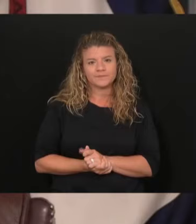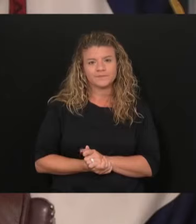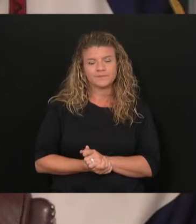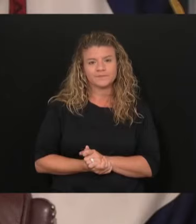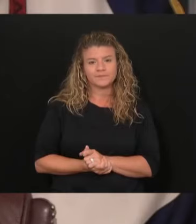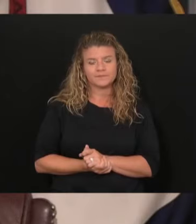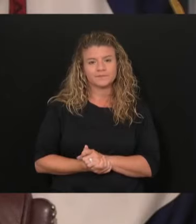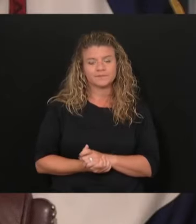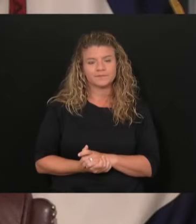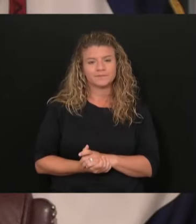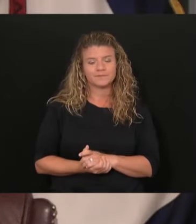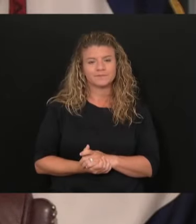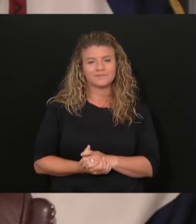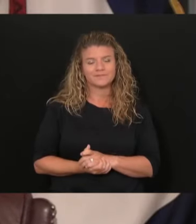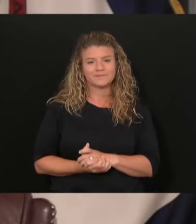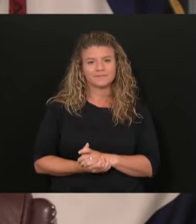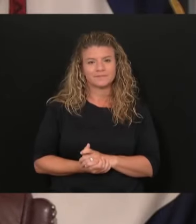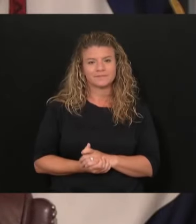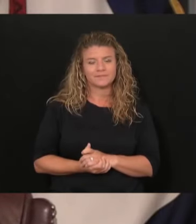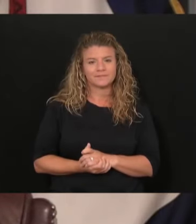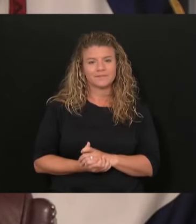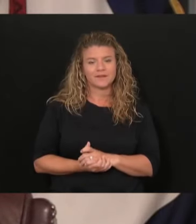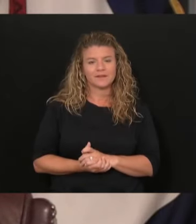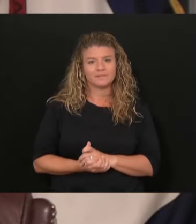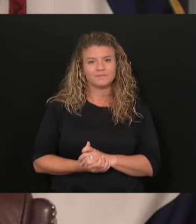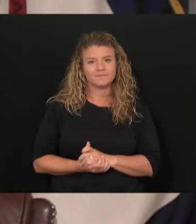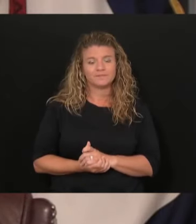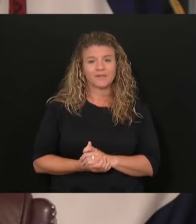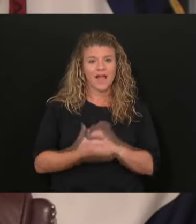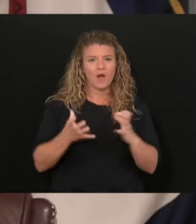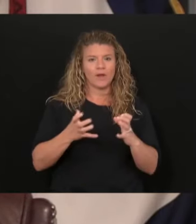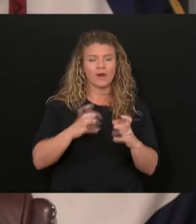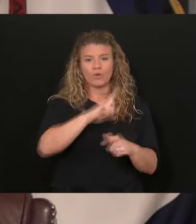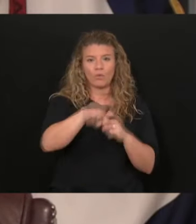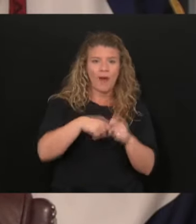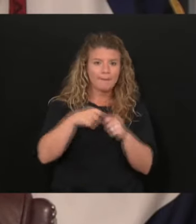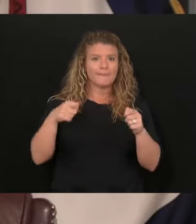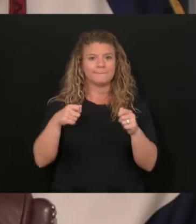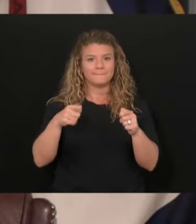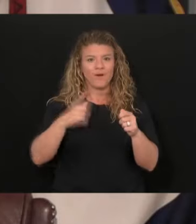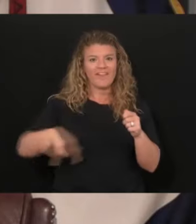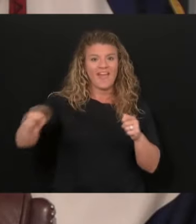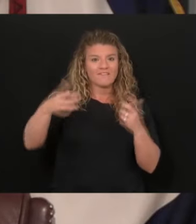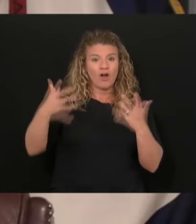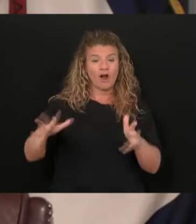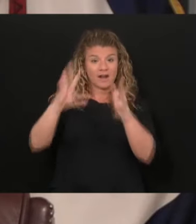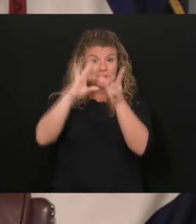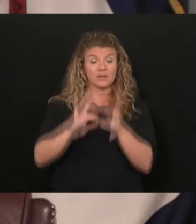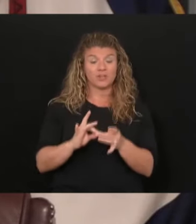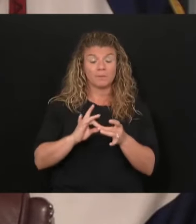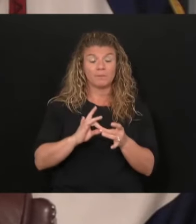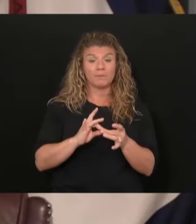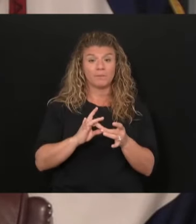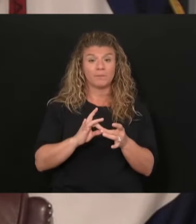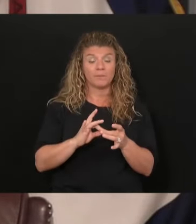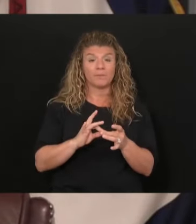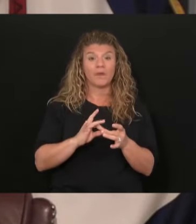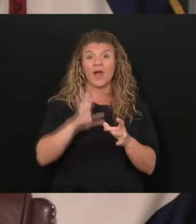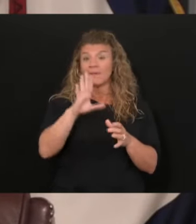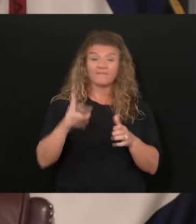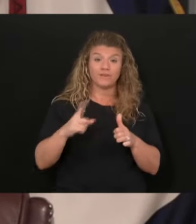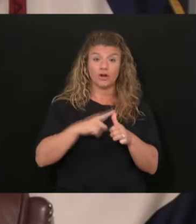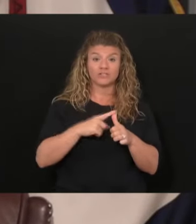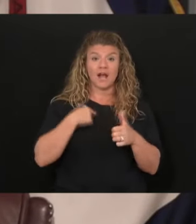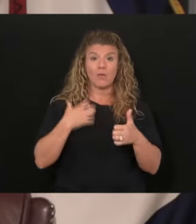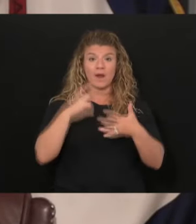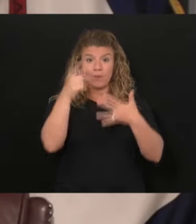I just like to kind of wrap up everything that I'm sure everybody's saying, but first and foremost, let me bulletize it. First and